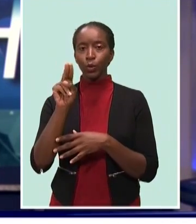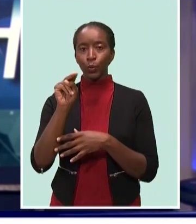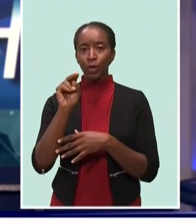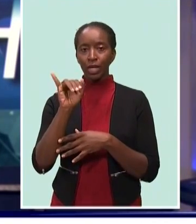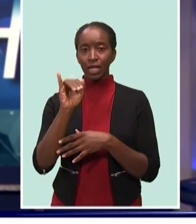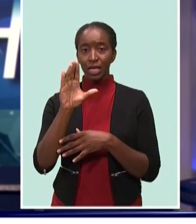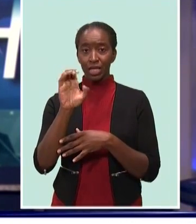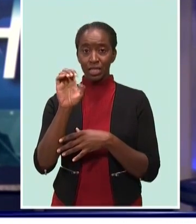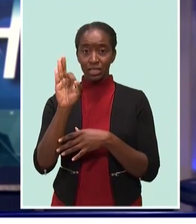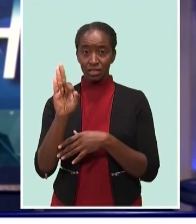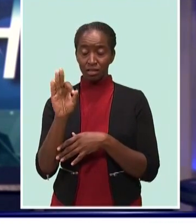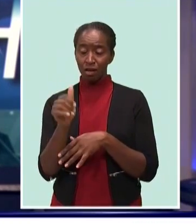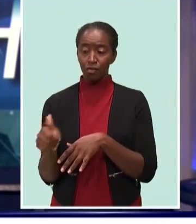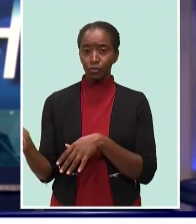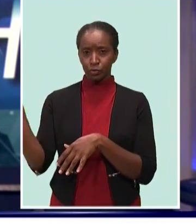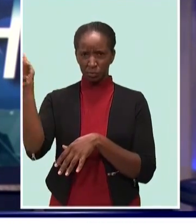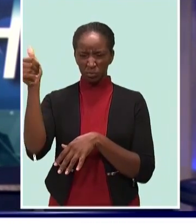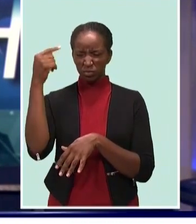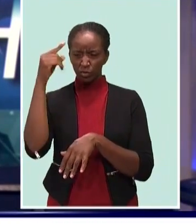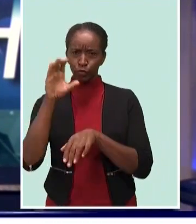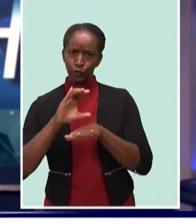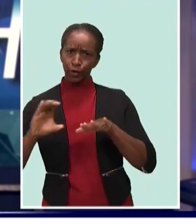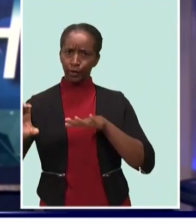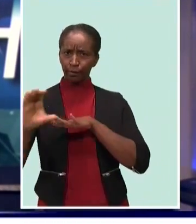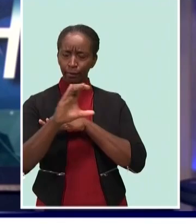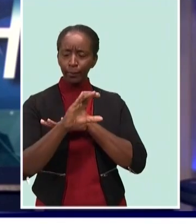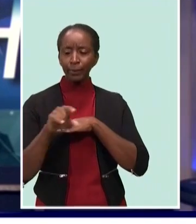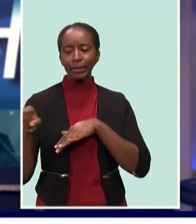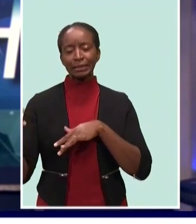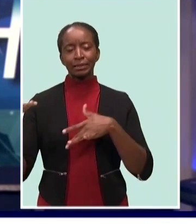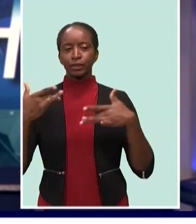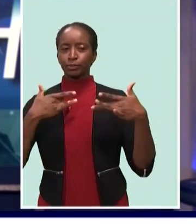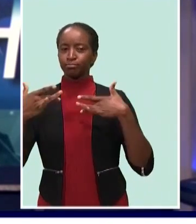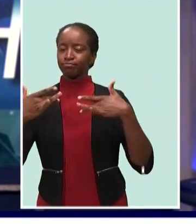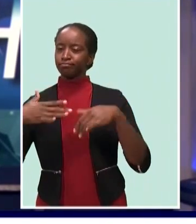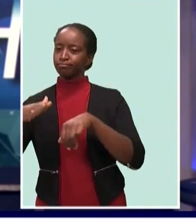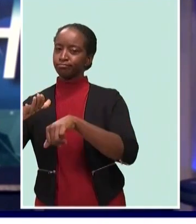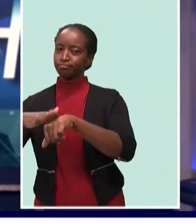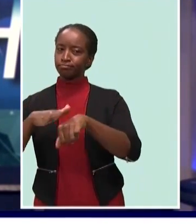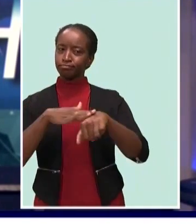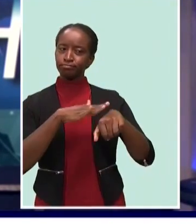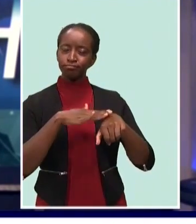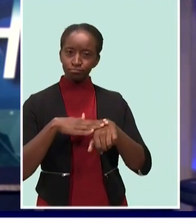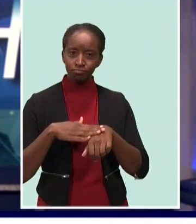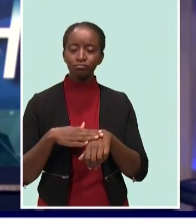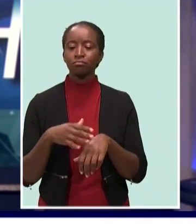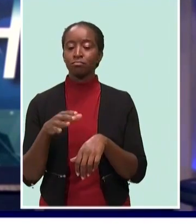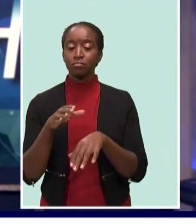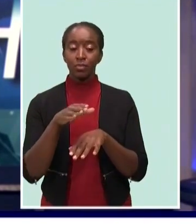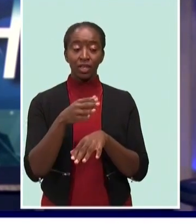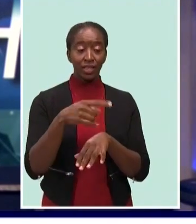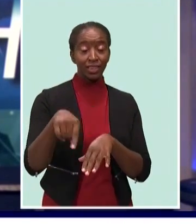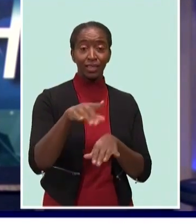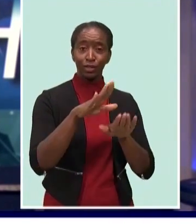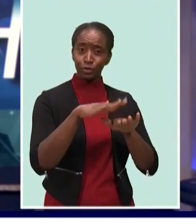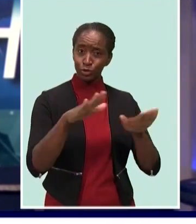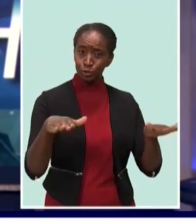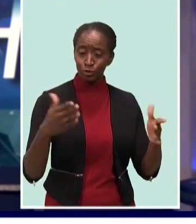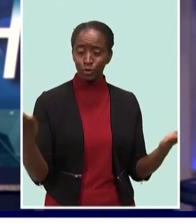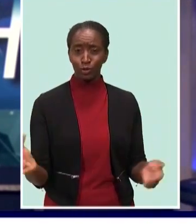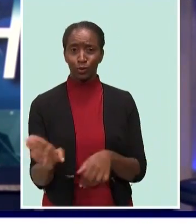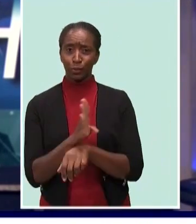has raised a red flag about violence and abuse towards children in Barbados. Dr. Aloy Kumaraje says it is still